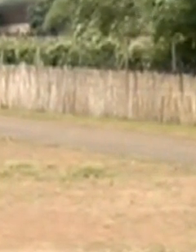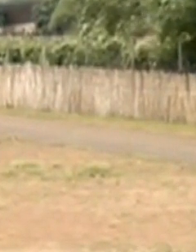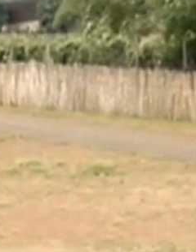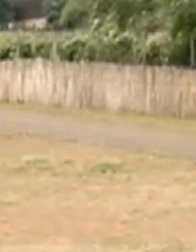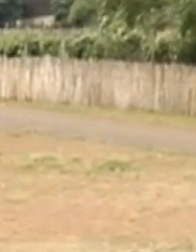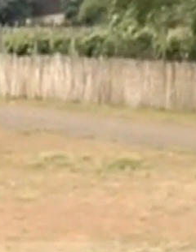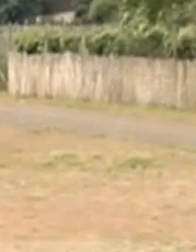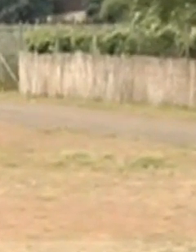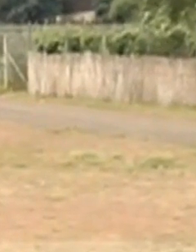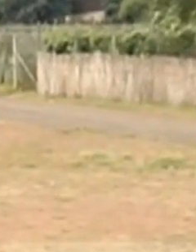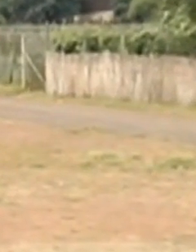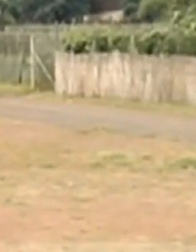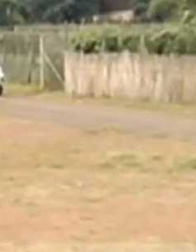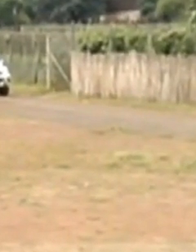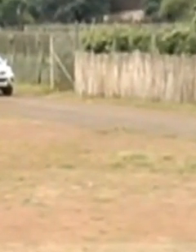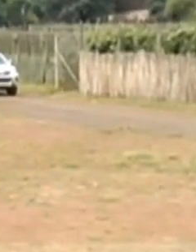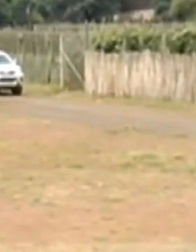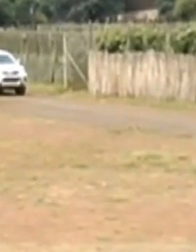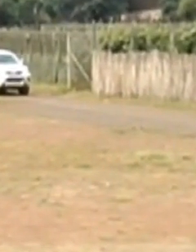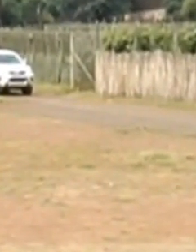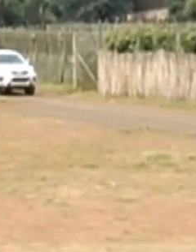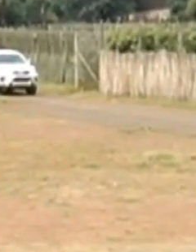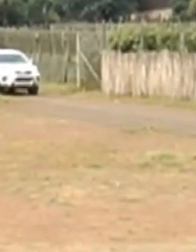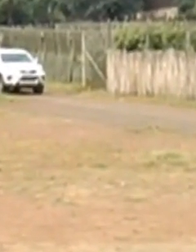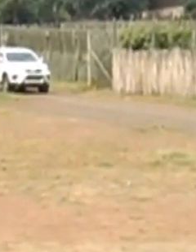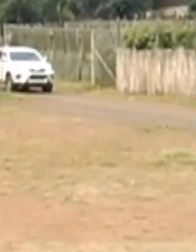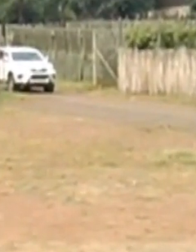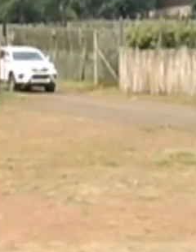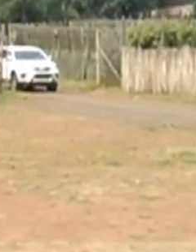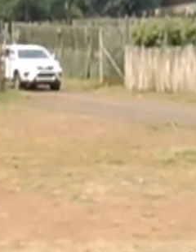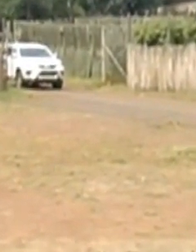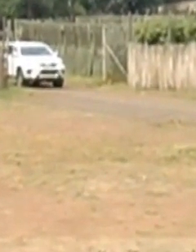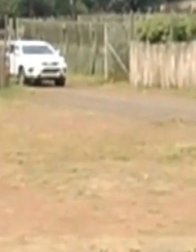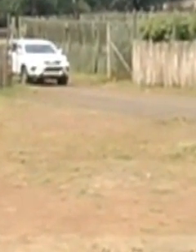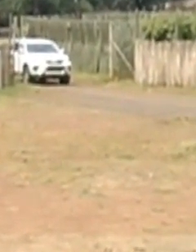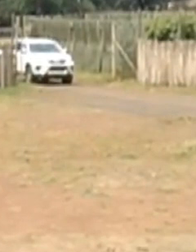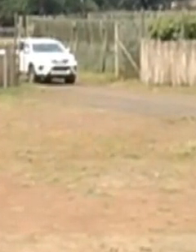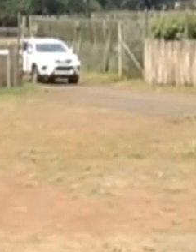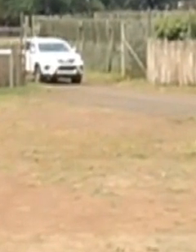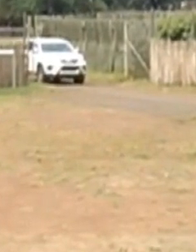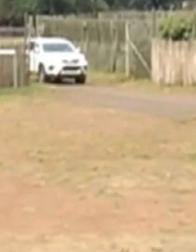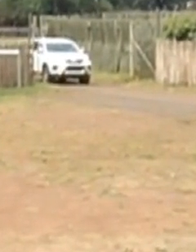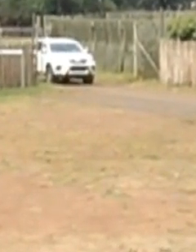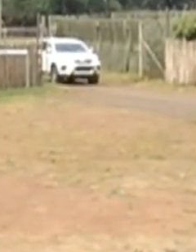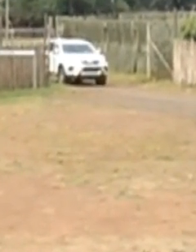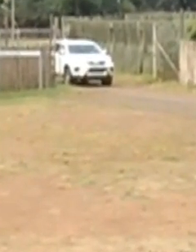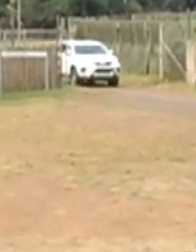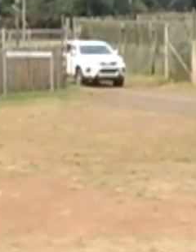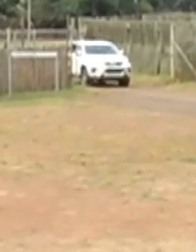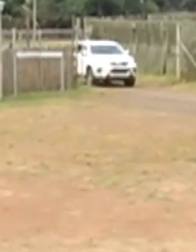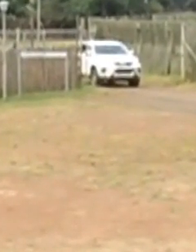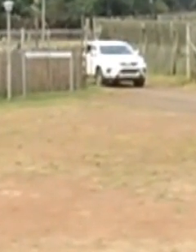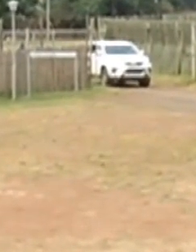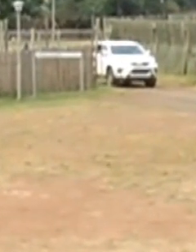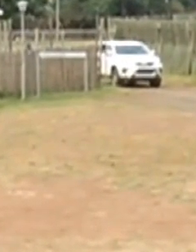time. KwaNongoma Palace, Desiree, where there's currently a lot of activity, as you may have seen in the build up